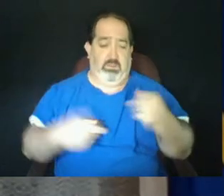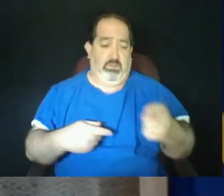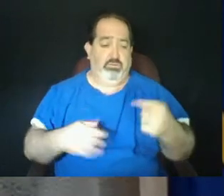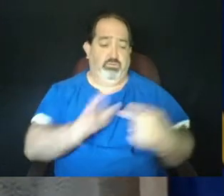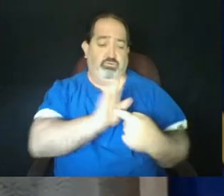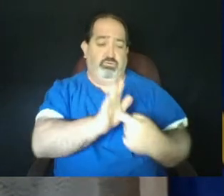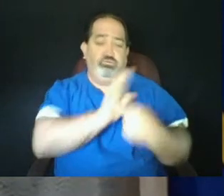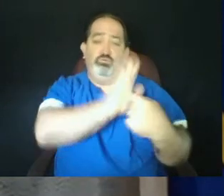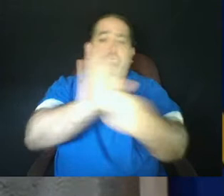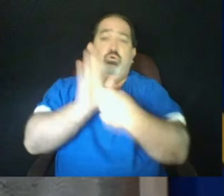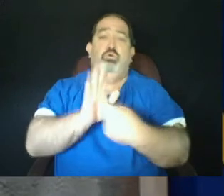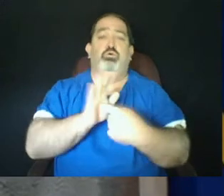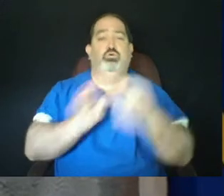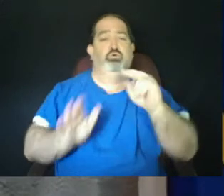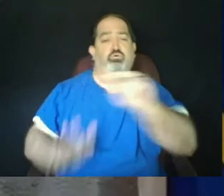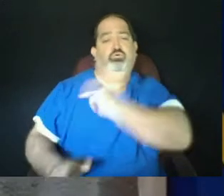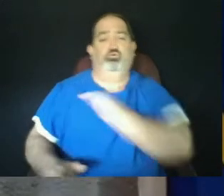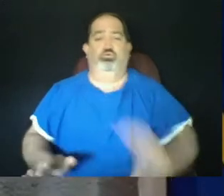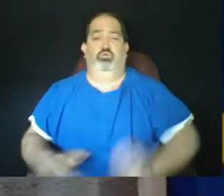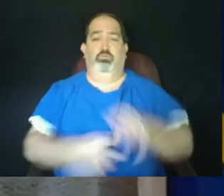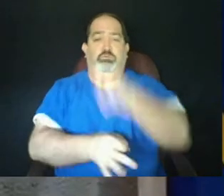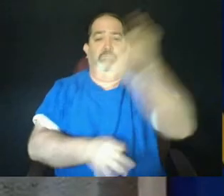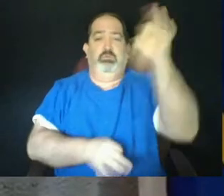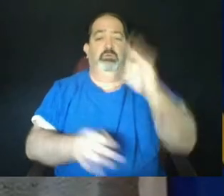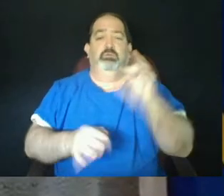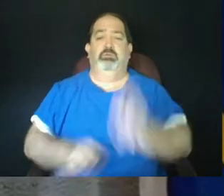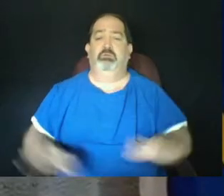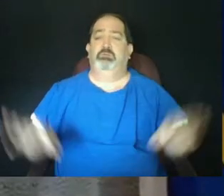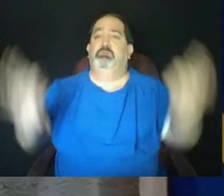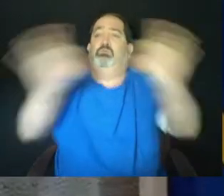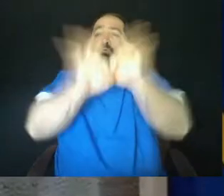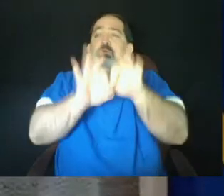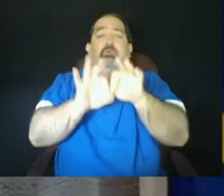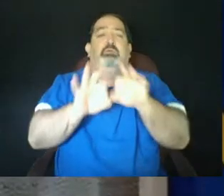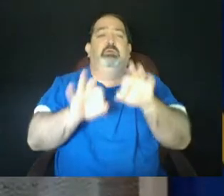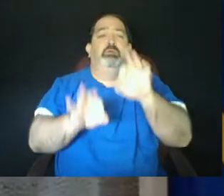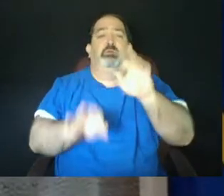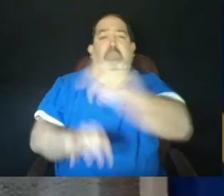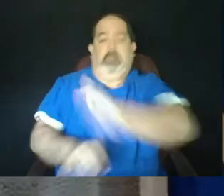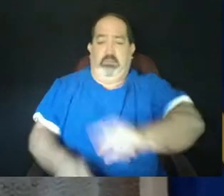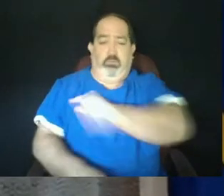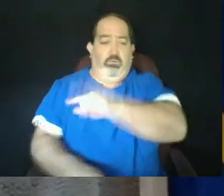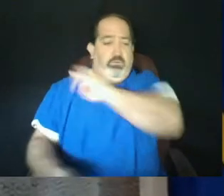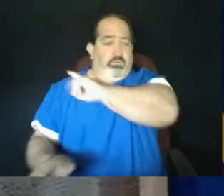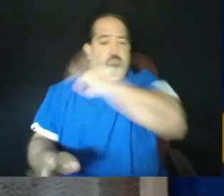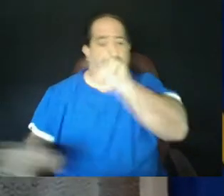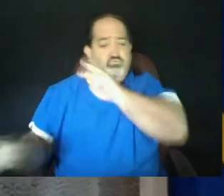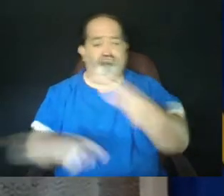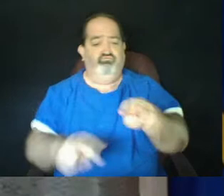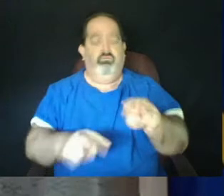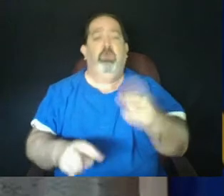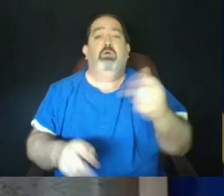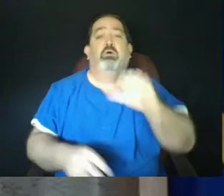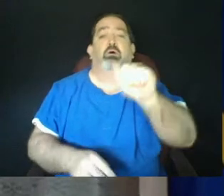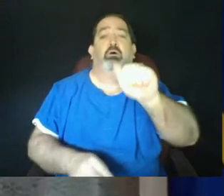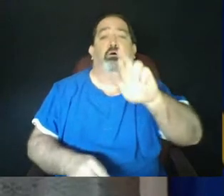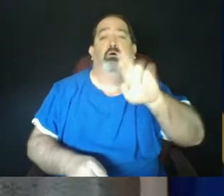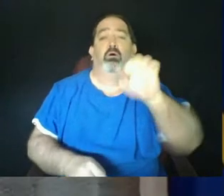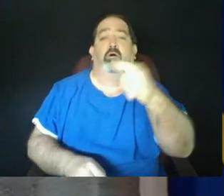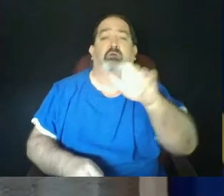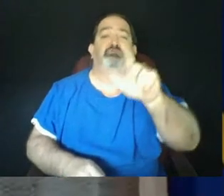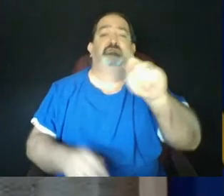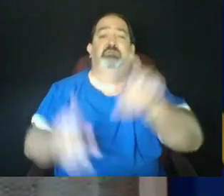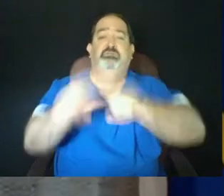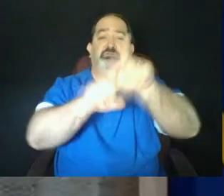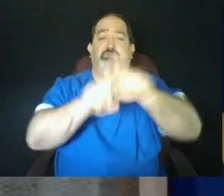such nobility of spirit, it is an event worthy of the crown's notice. Thus was the Order of the Argent Star created to